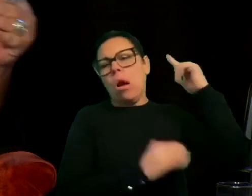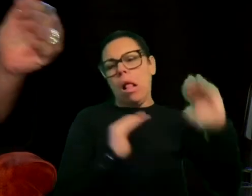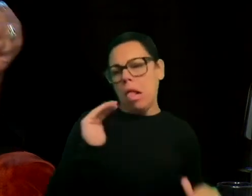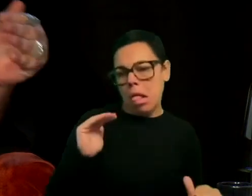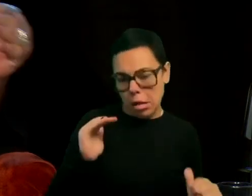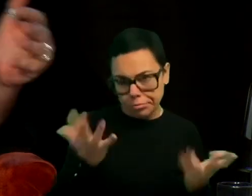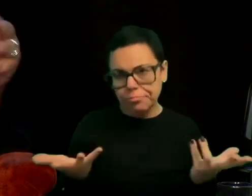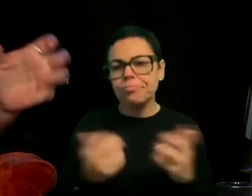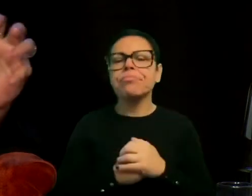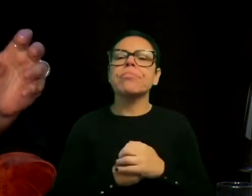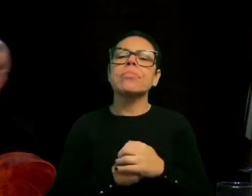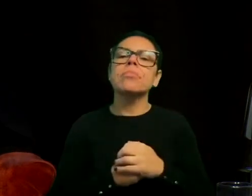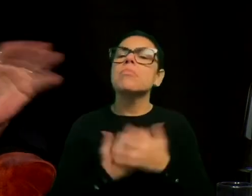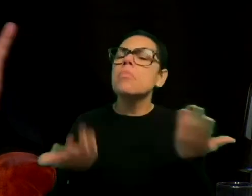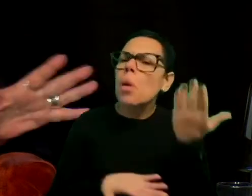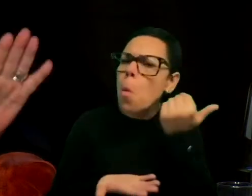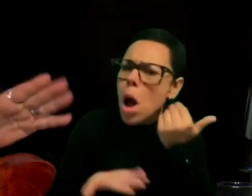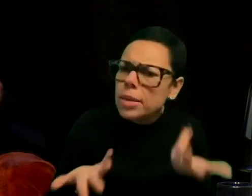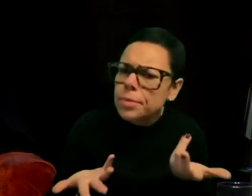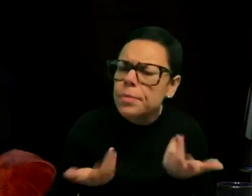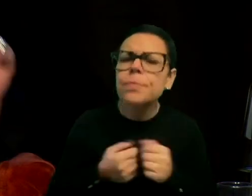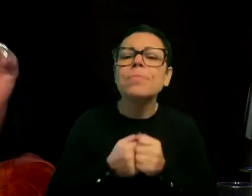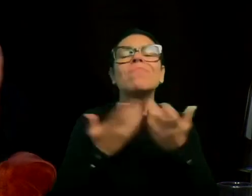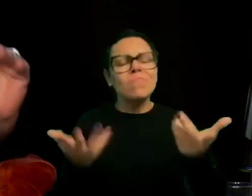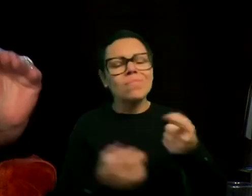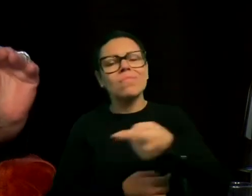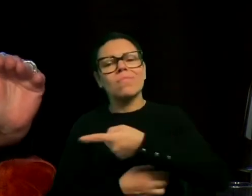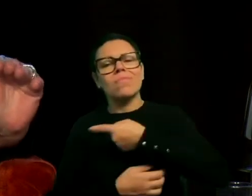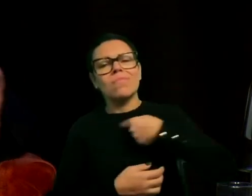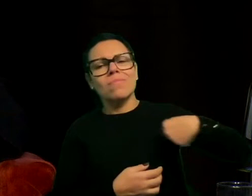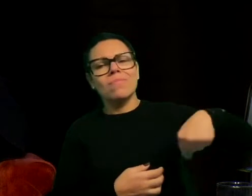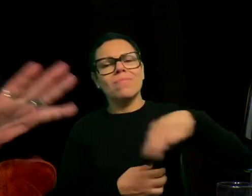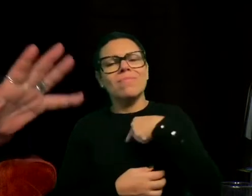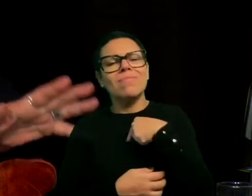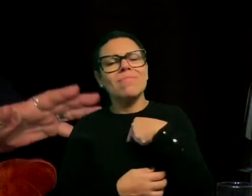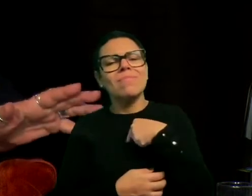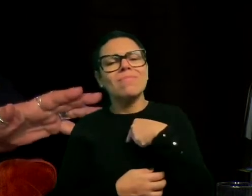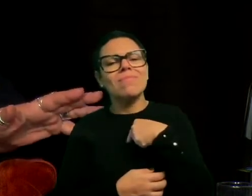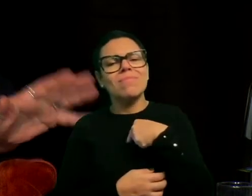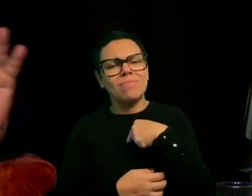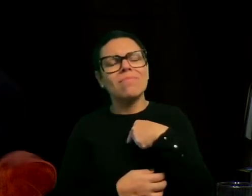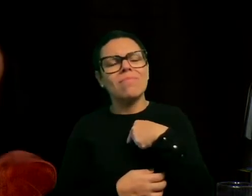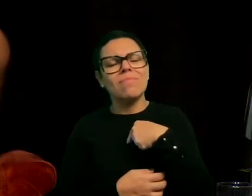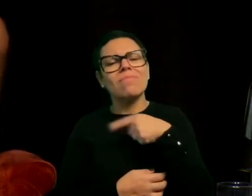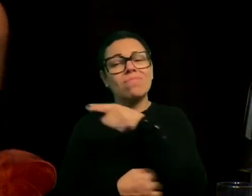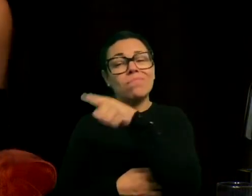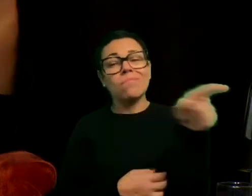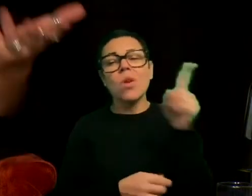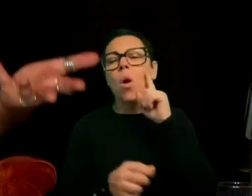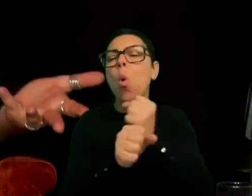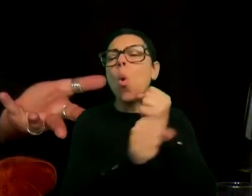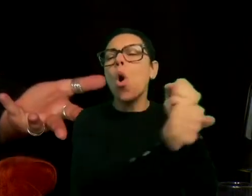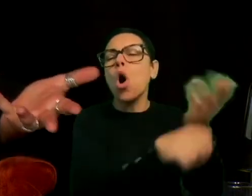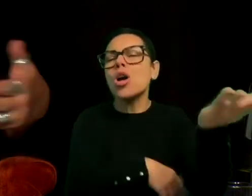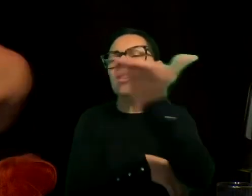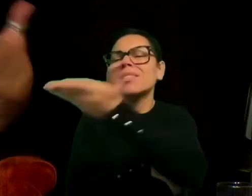loading up public procurement with anything else than the bare minimum was quite contentious. We've